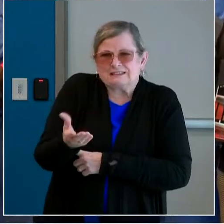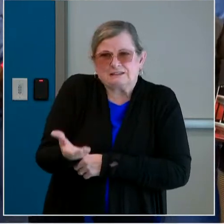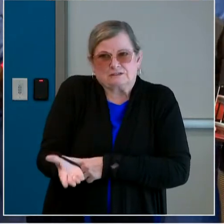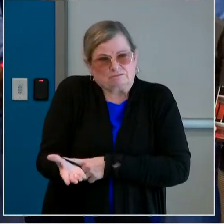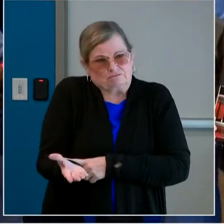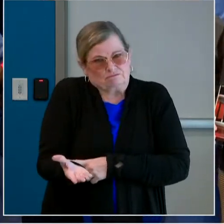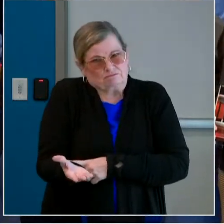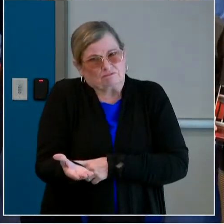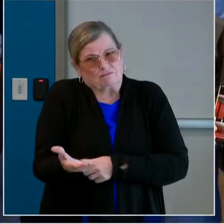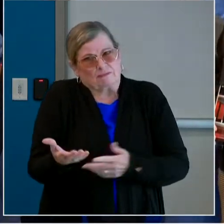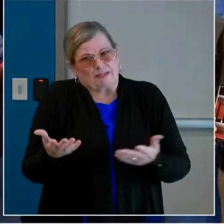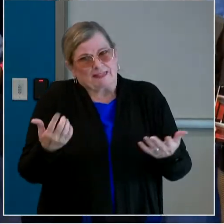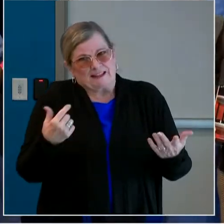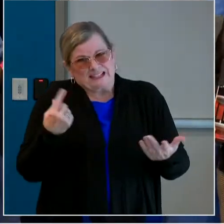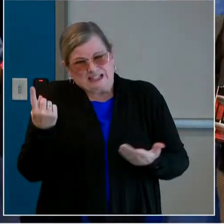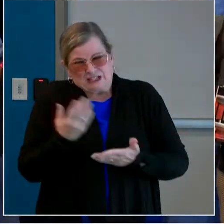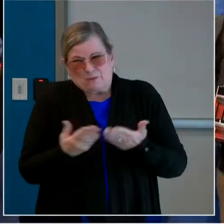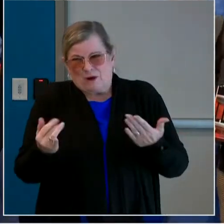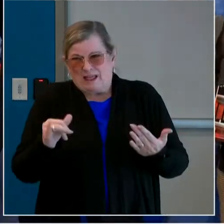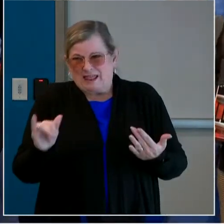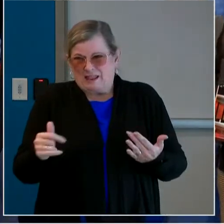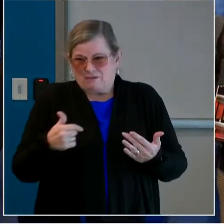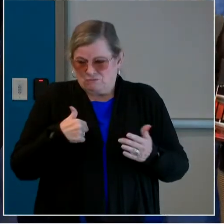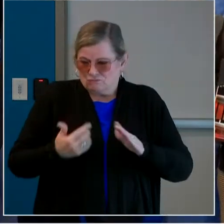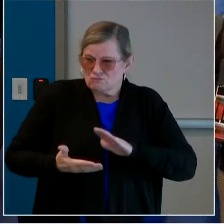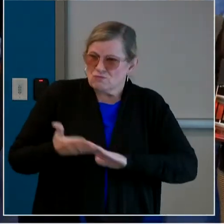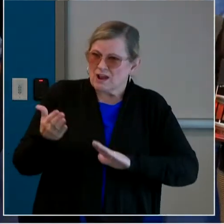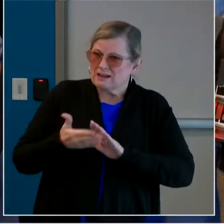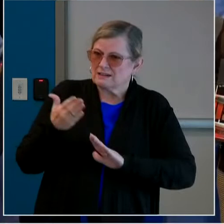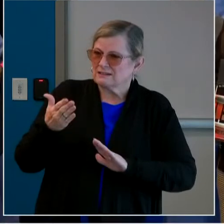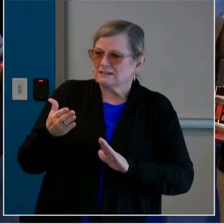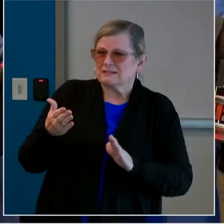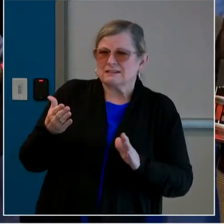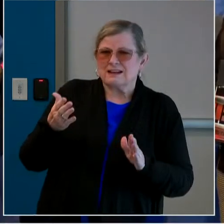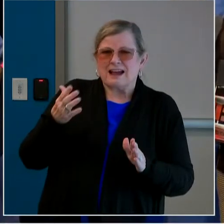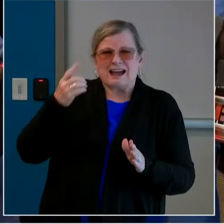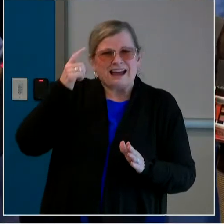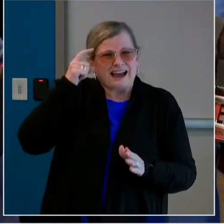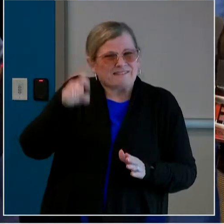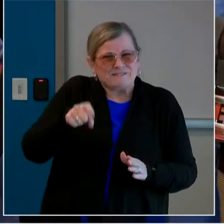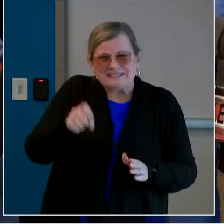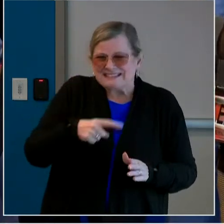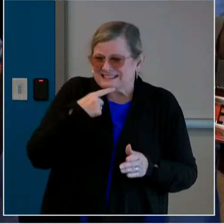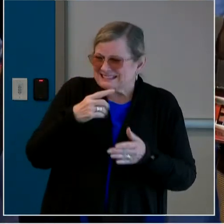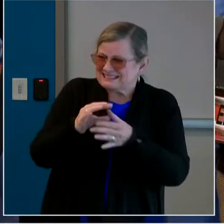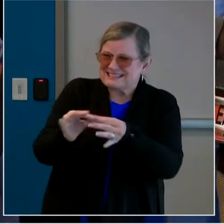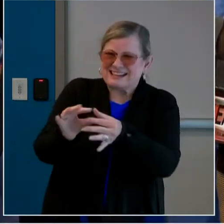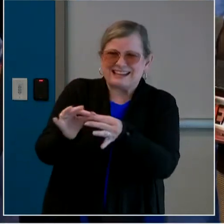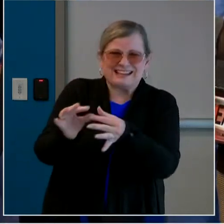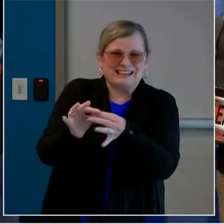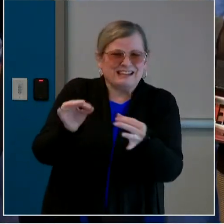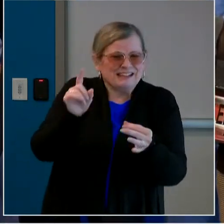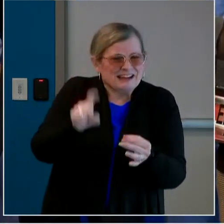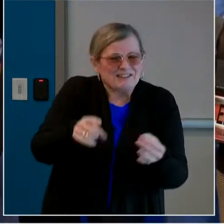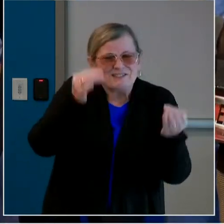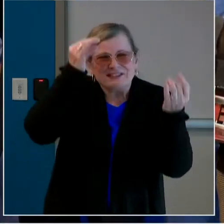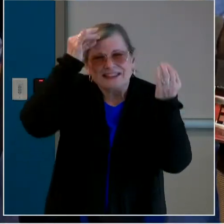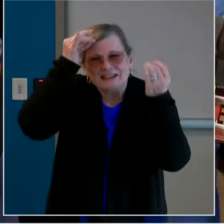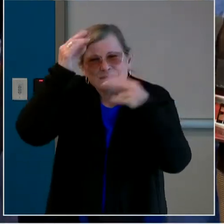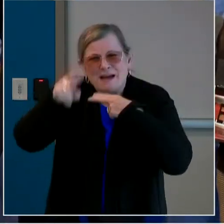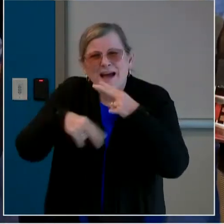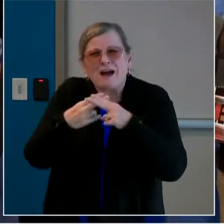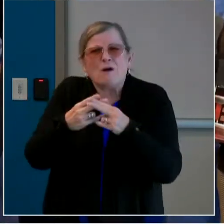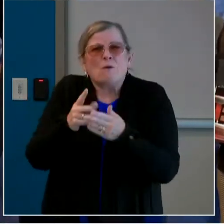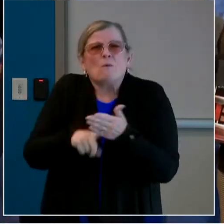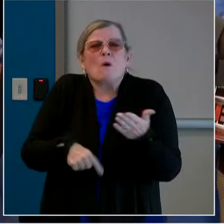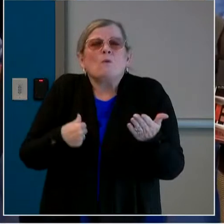running and trying to run hard and fast, I have to say we've got to also think about what we can do